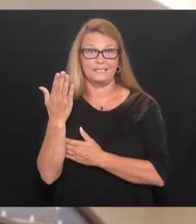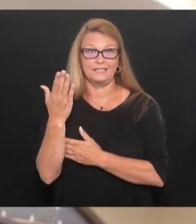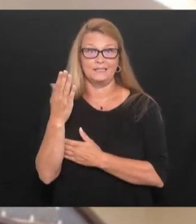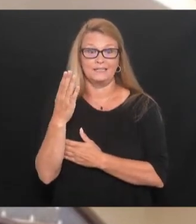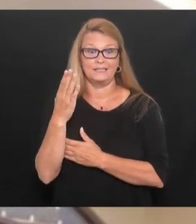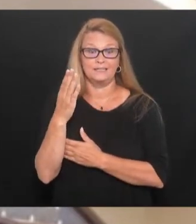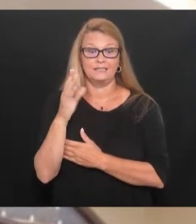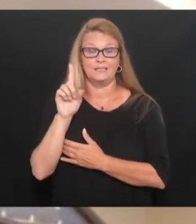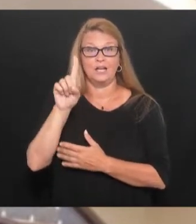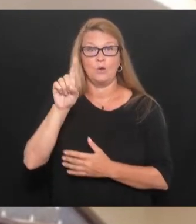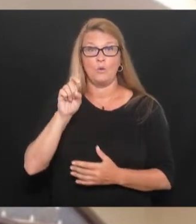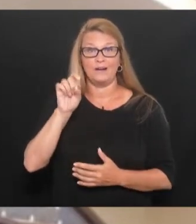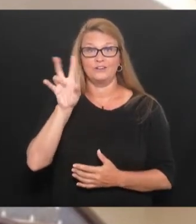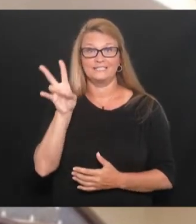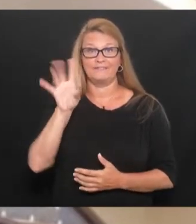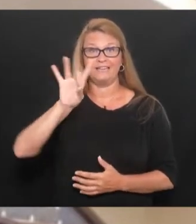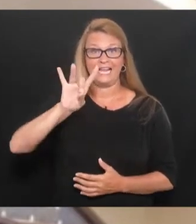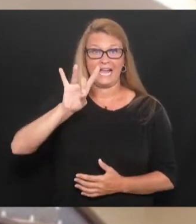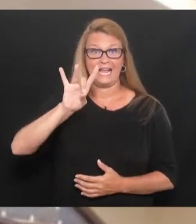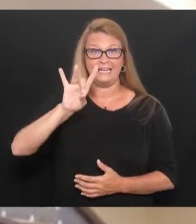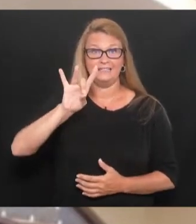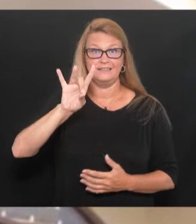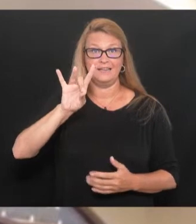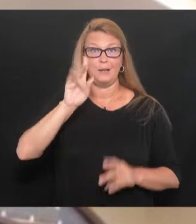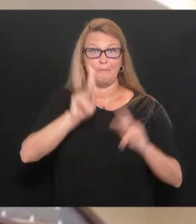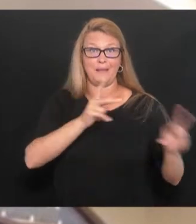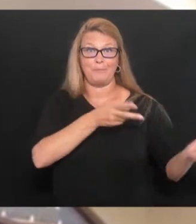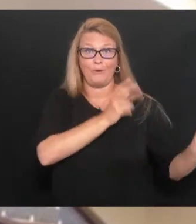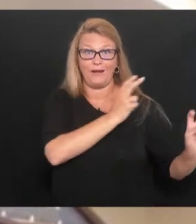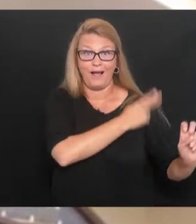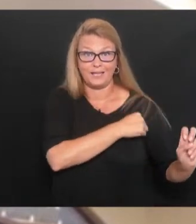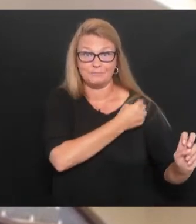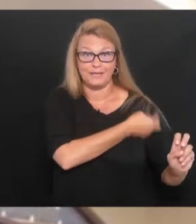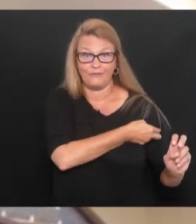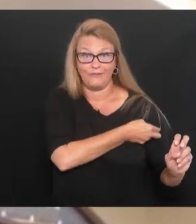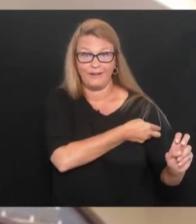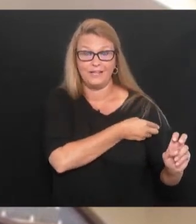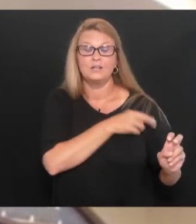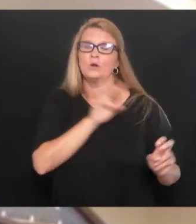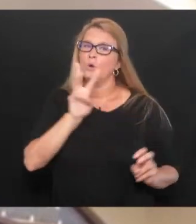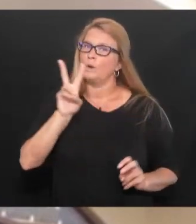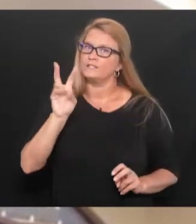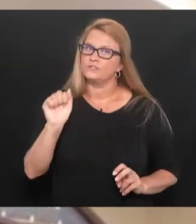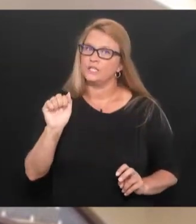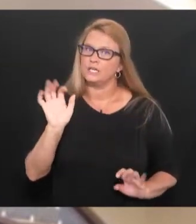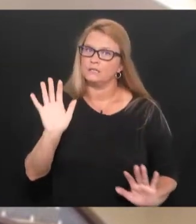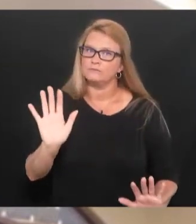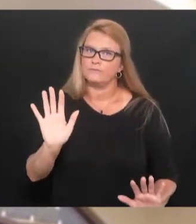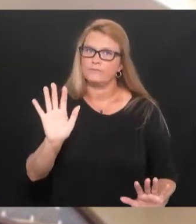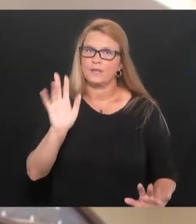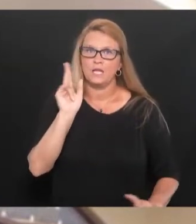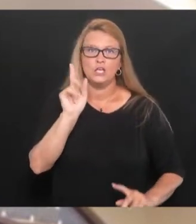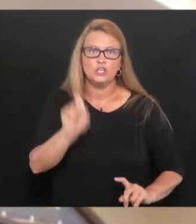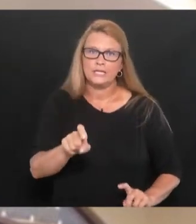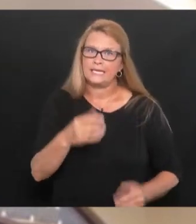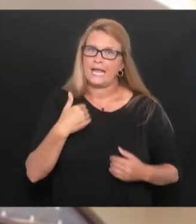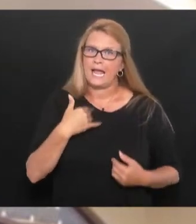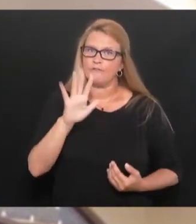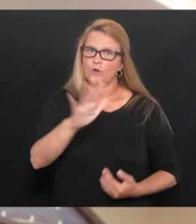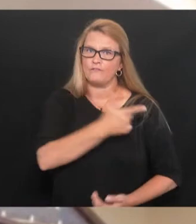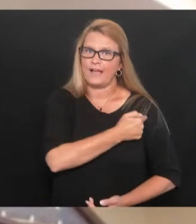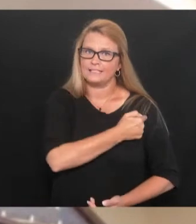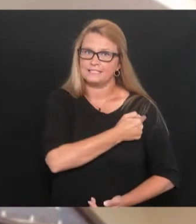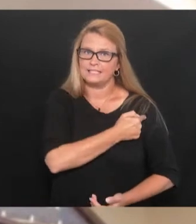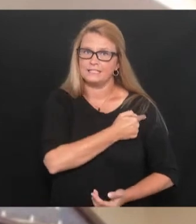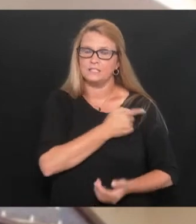to 178 already. So West Virginia, we've got to get on it. We've got to get vaccinated so